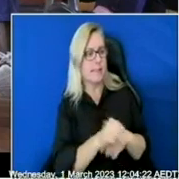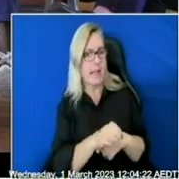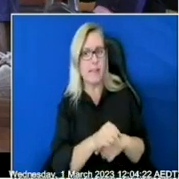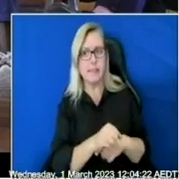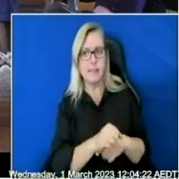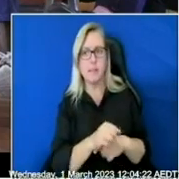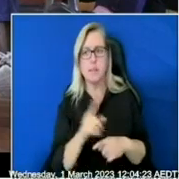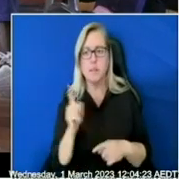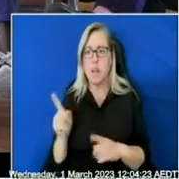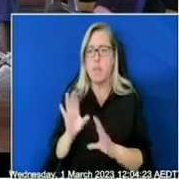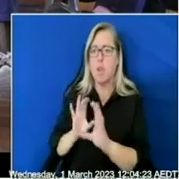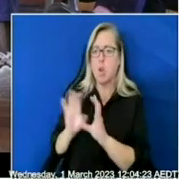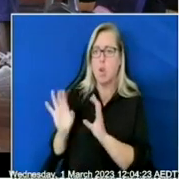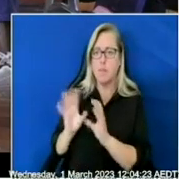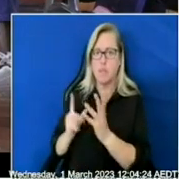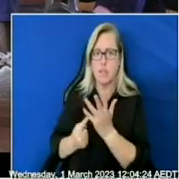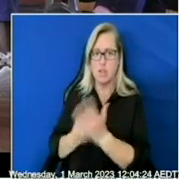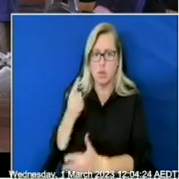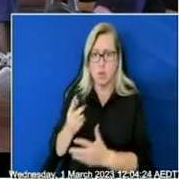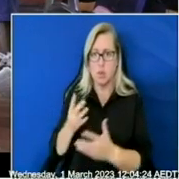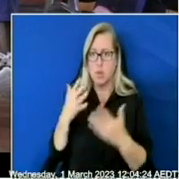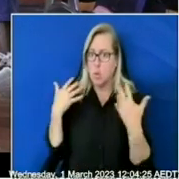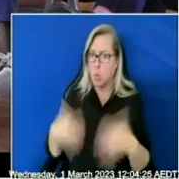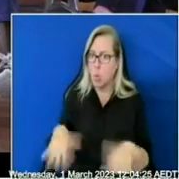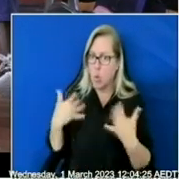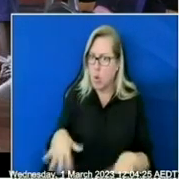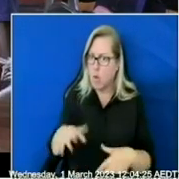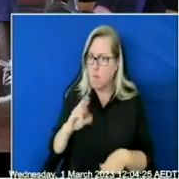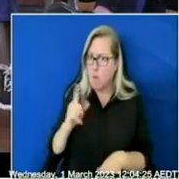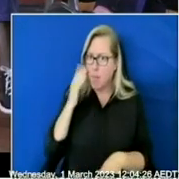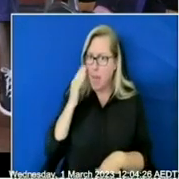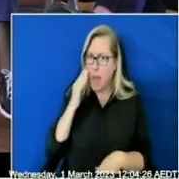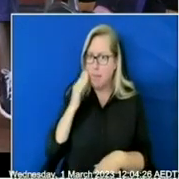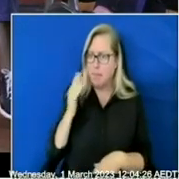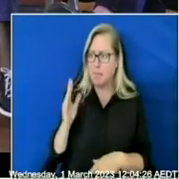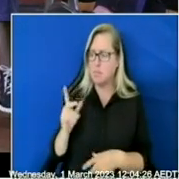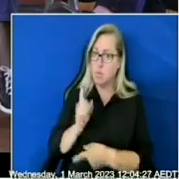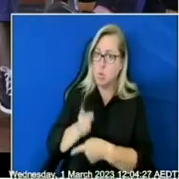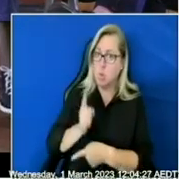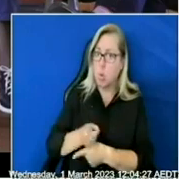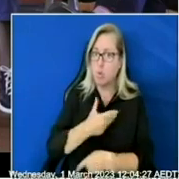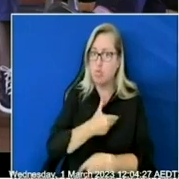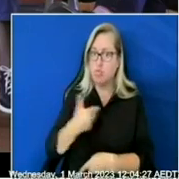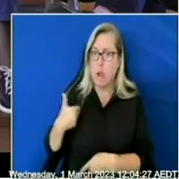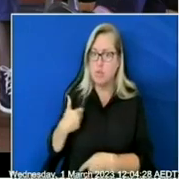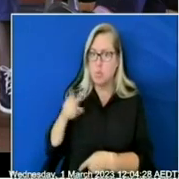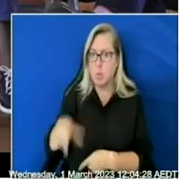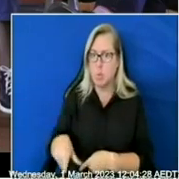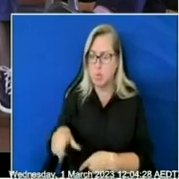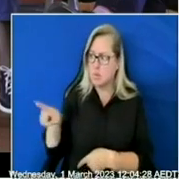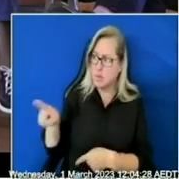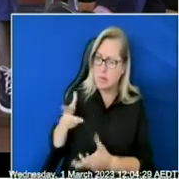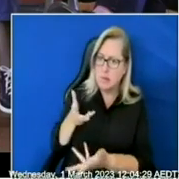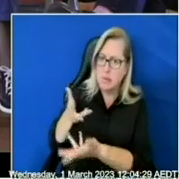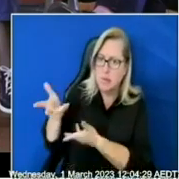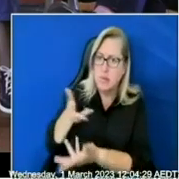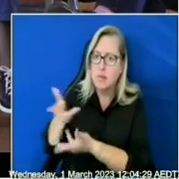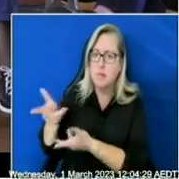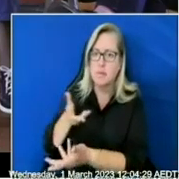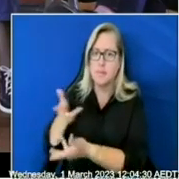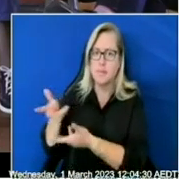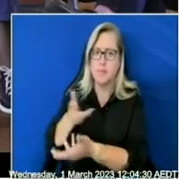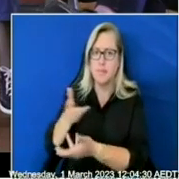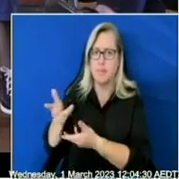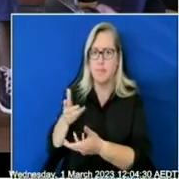huge for Mum, to have talk to a stranger and have that yarn, but for her. And, you know, we had this apology and it shone a light